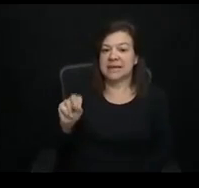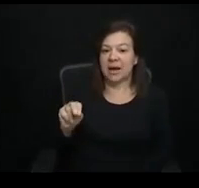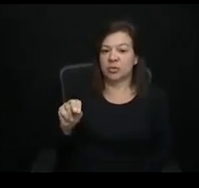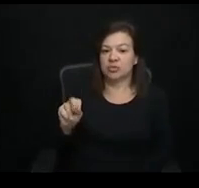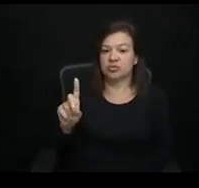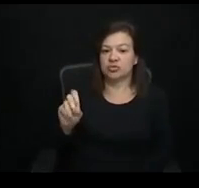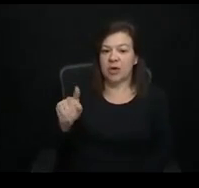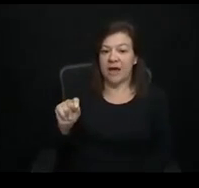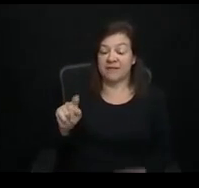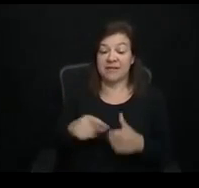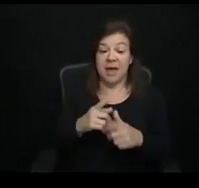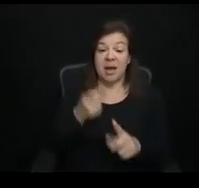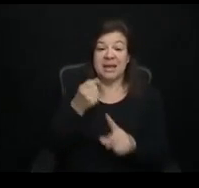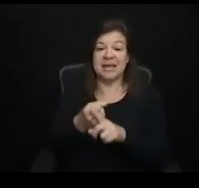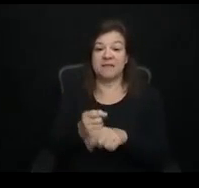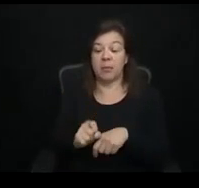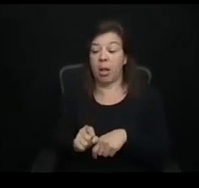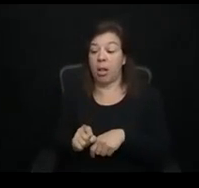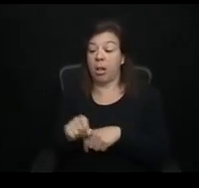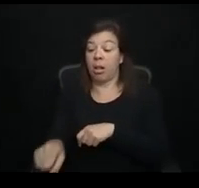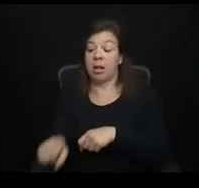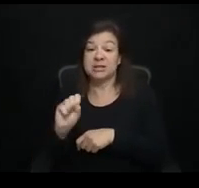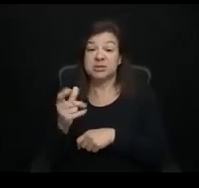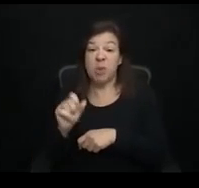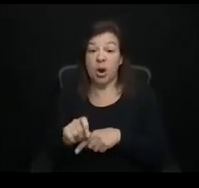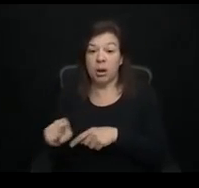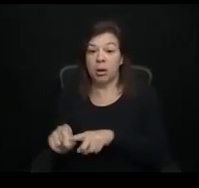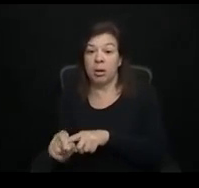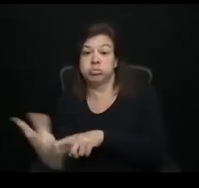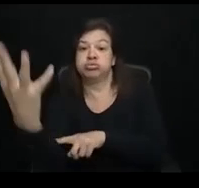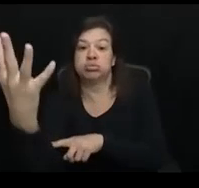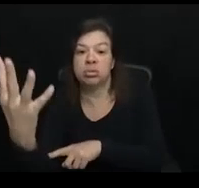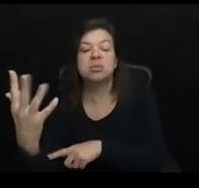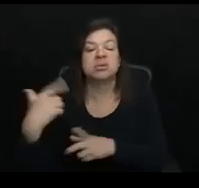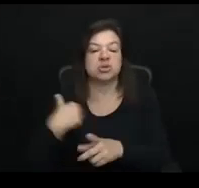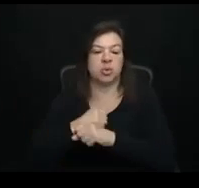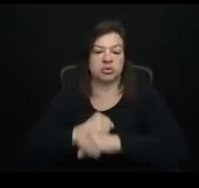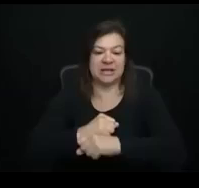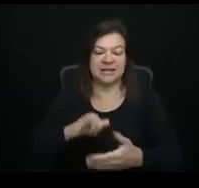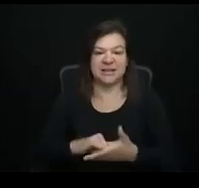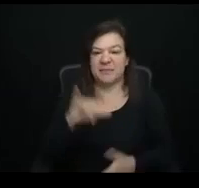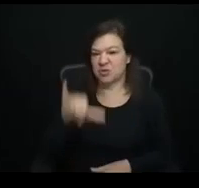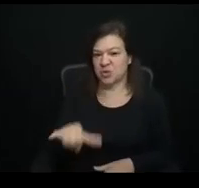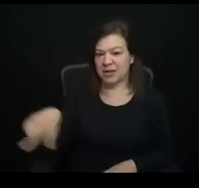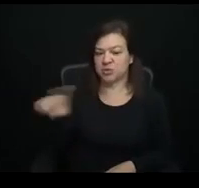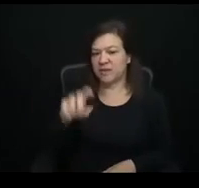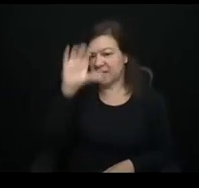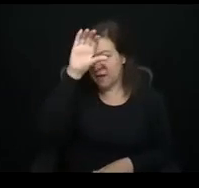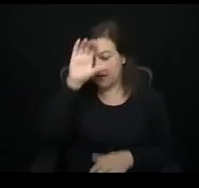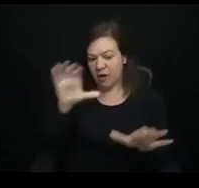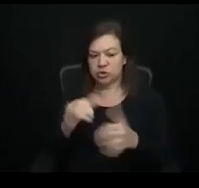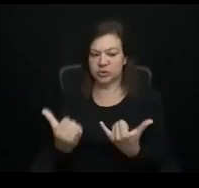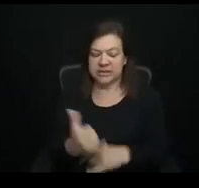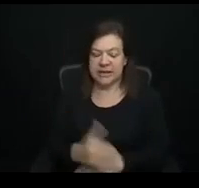an ember and then be able to take off down below. So that's what the firefighters are doing over on that division today. You can see up on